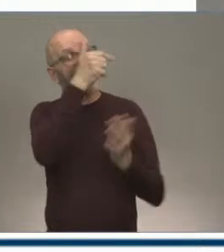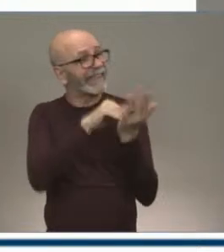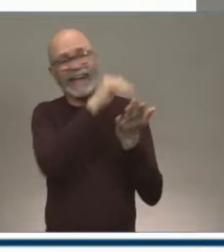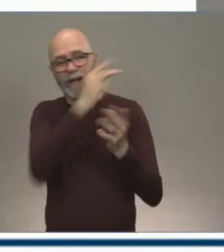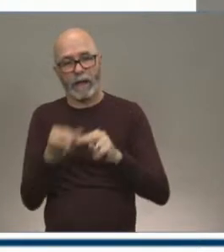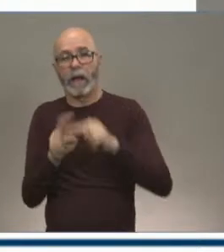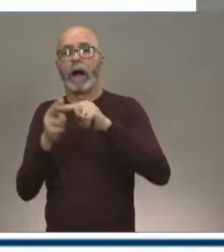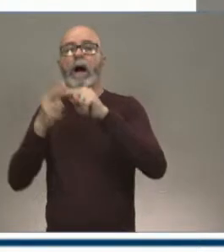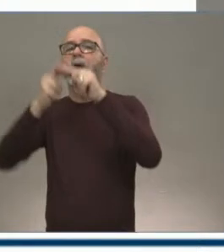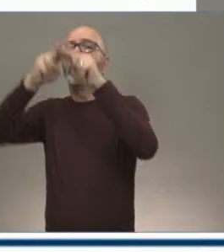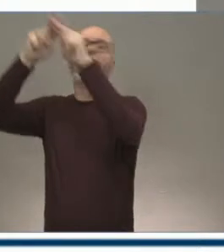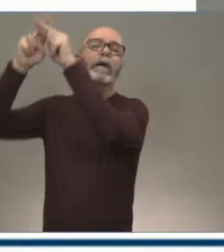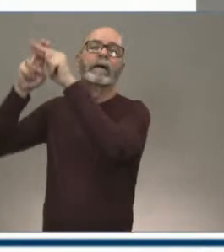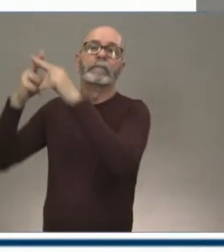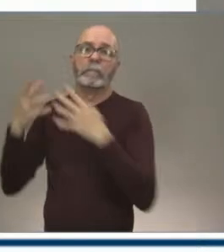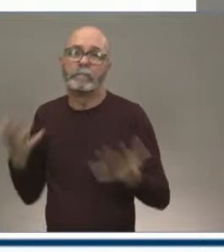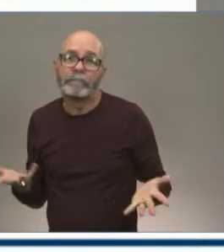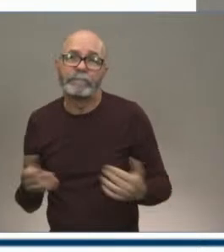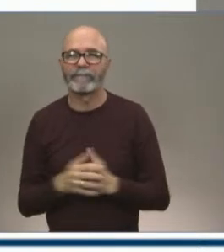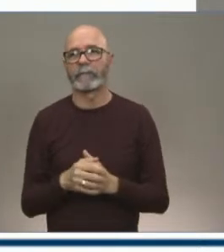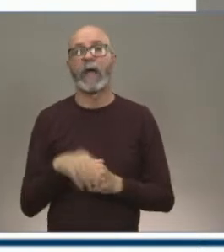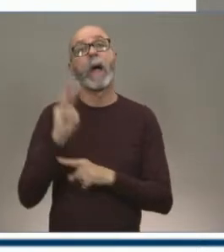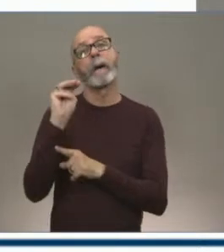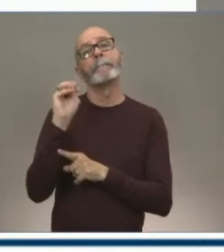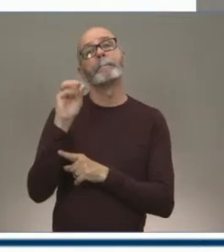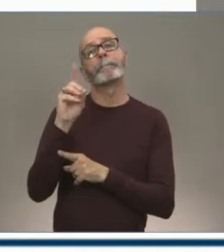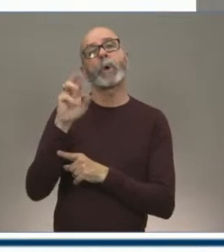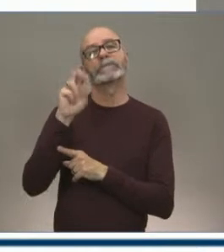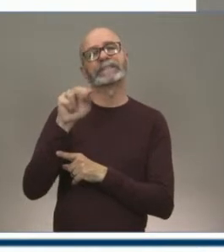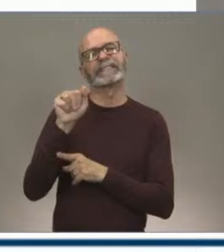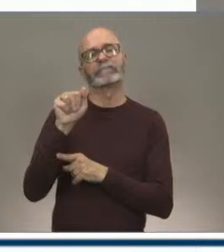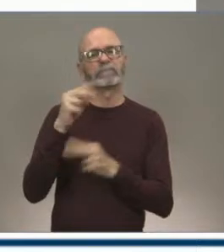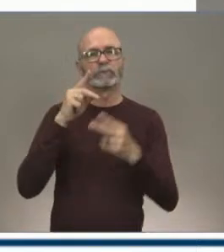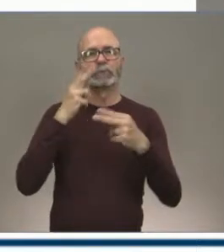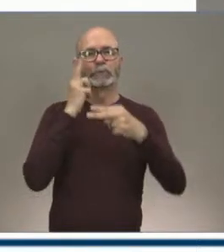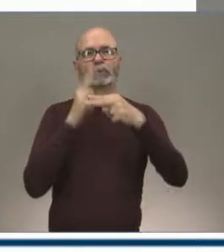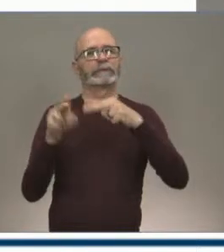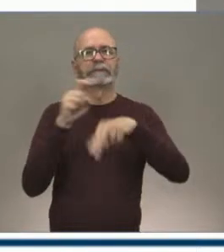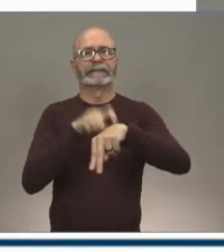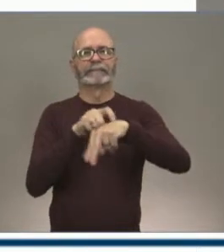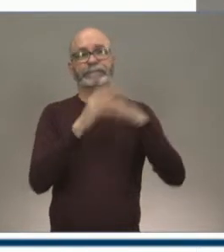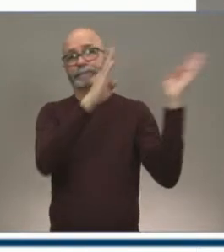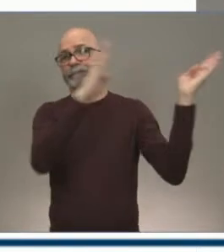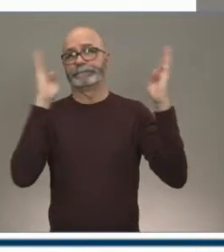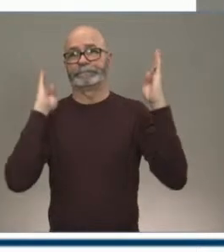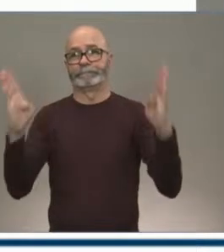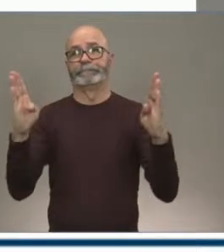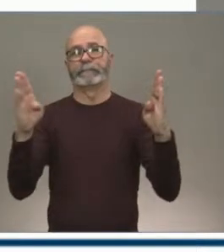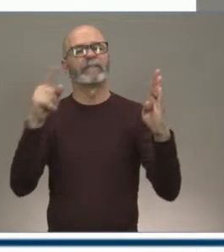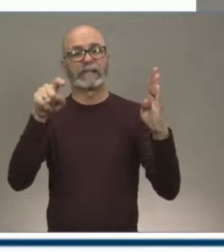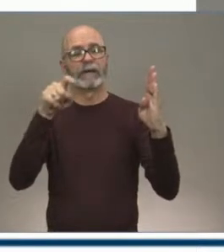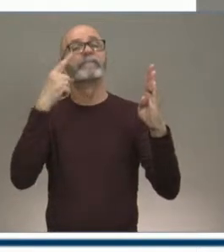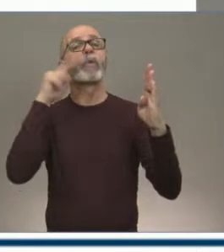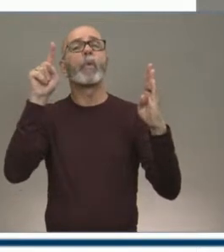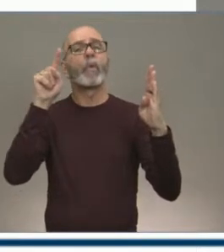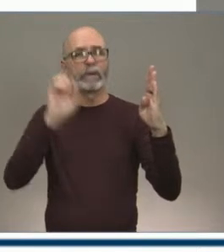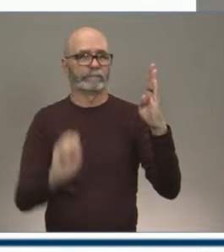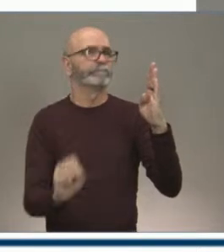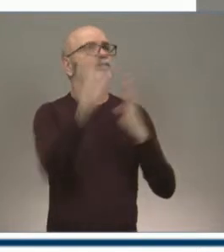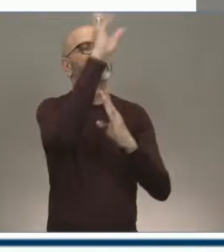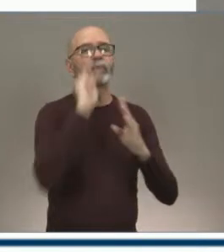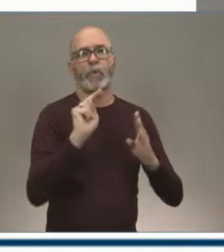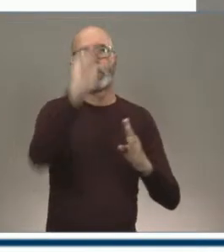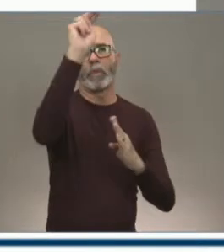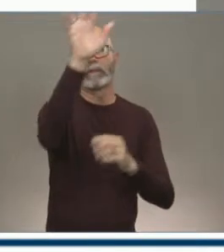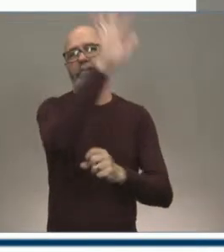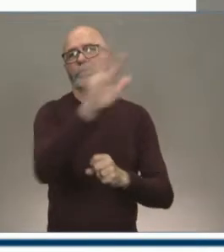The Moderna is a short-term issue about reallocation to support the unique needs of our northern territories, and then we'll be back